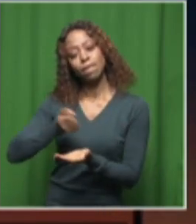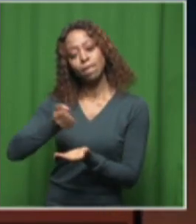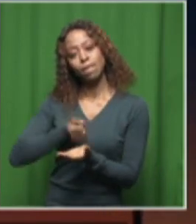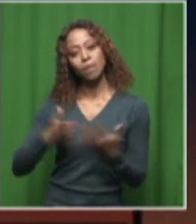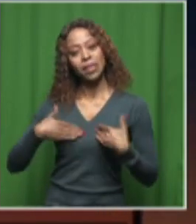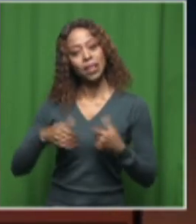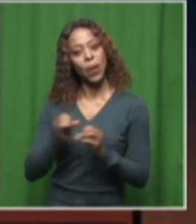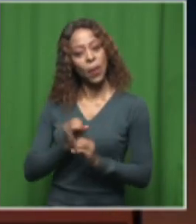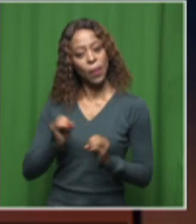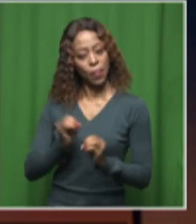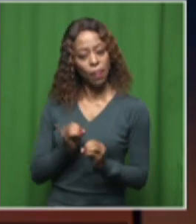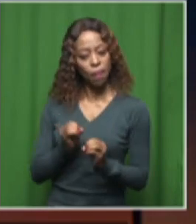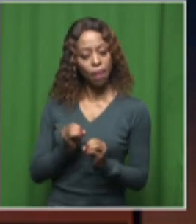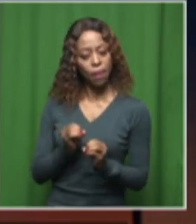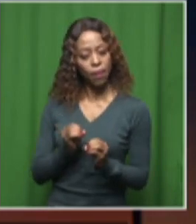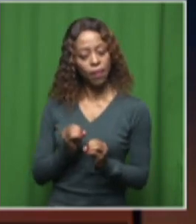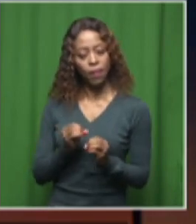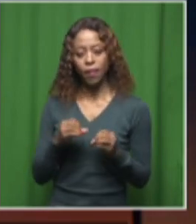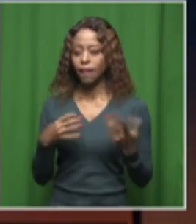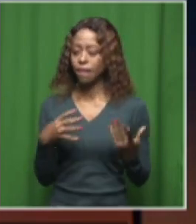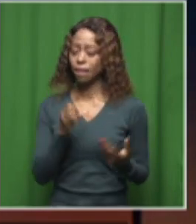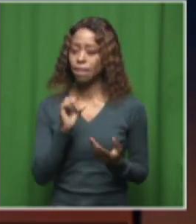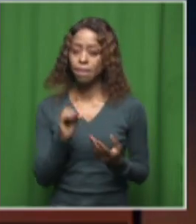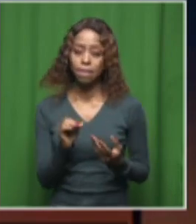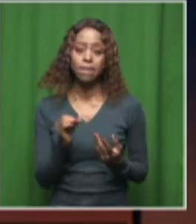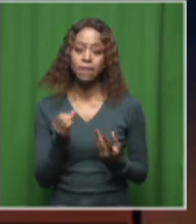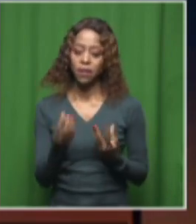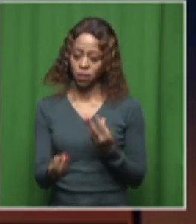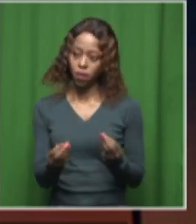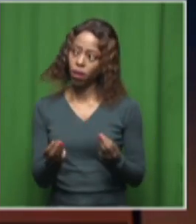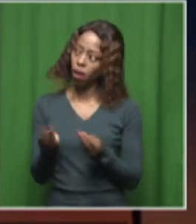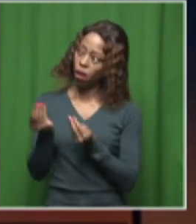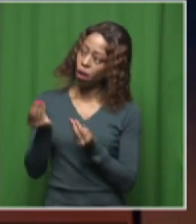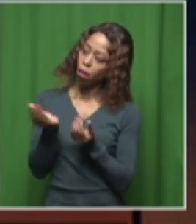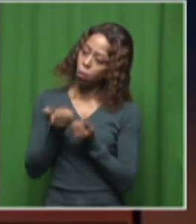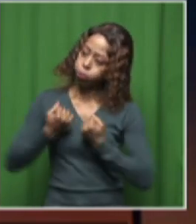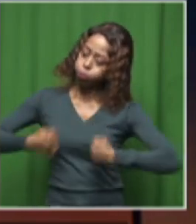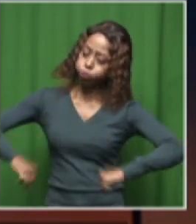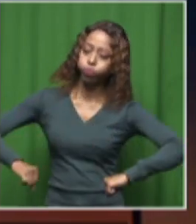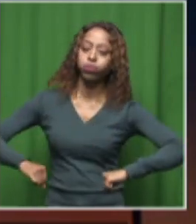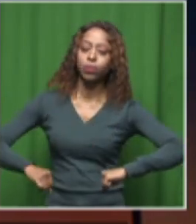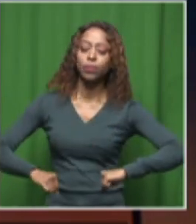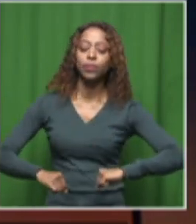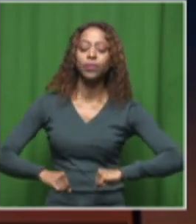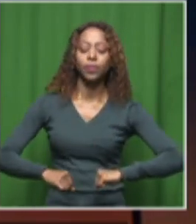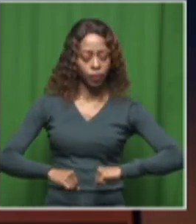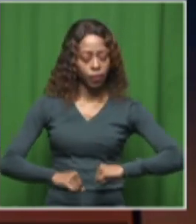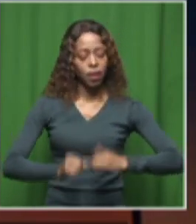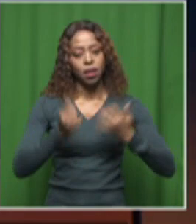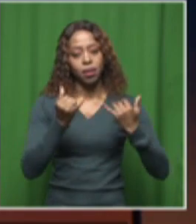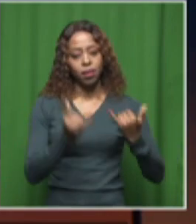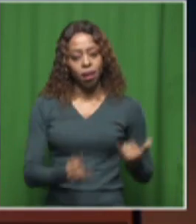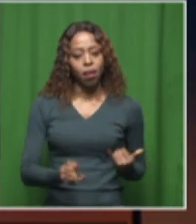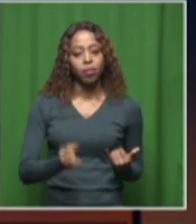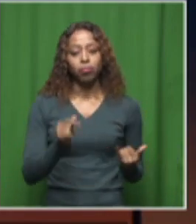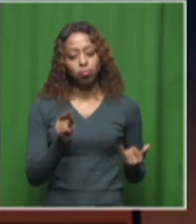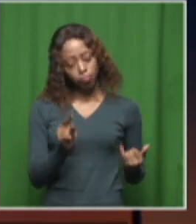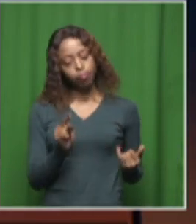unhealthy, calorie intense. And then a lot of kids picked up a lot of weight from that time on. And right now, I